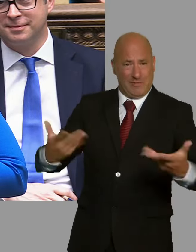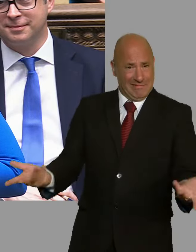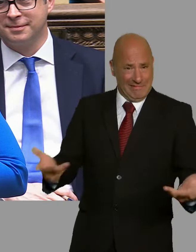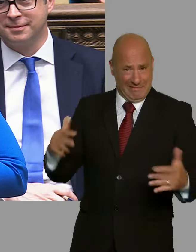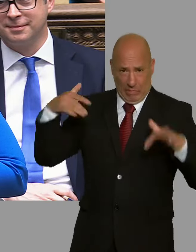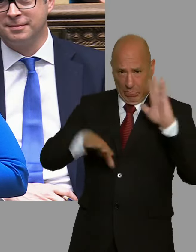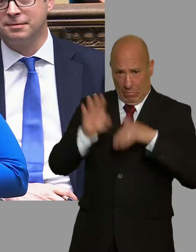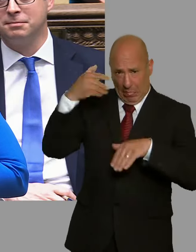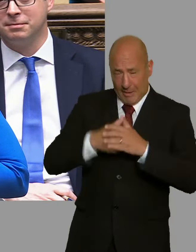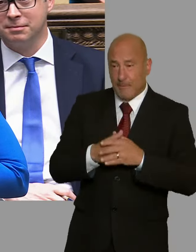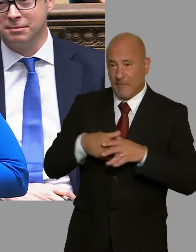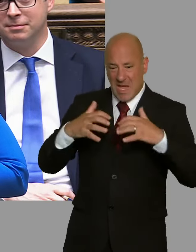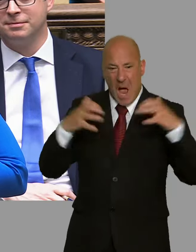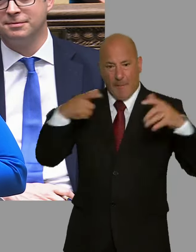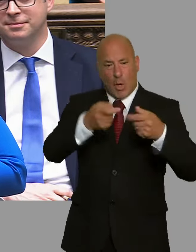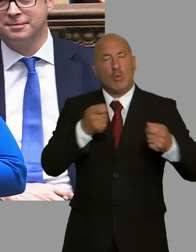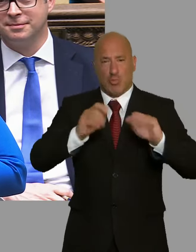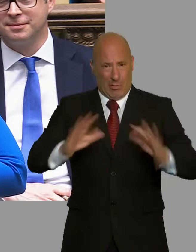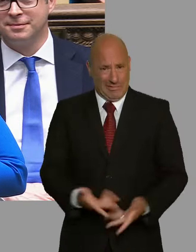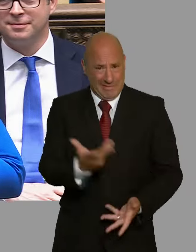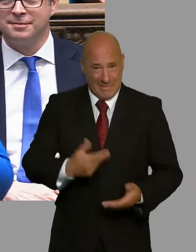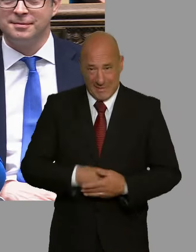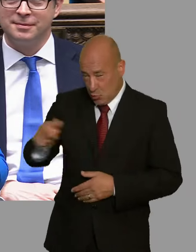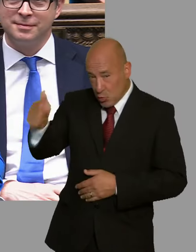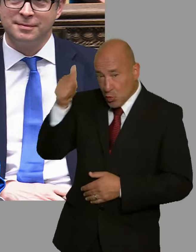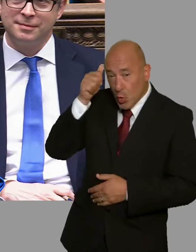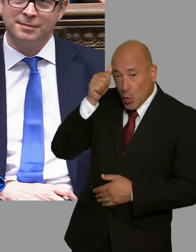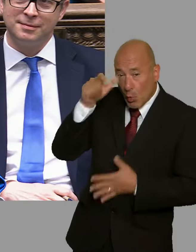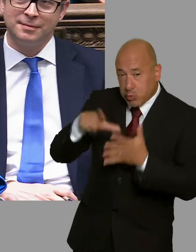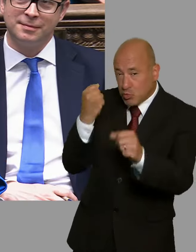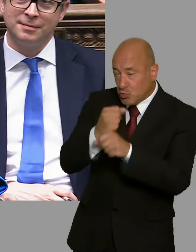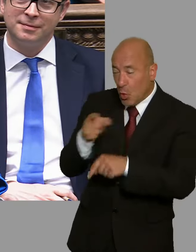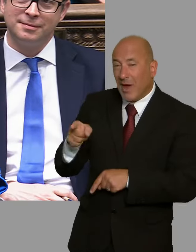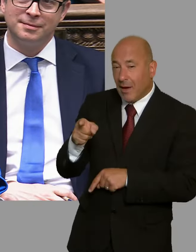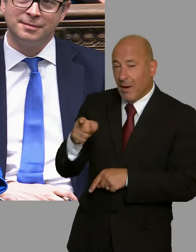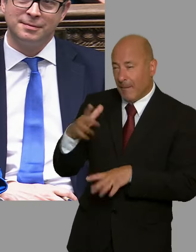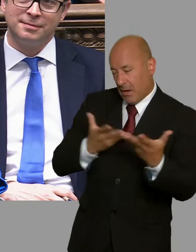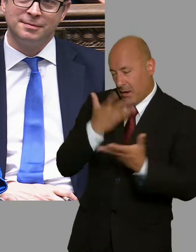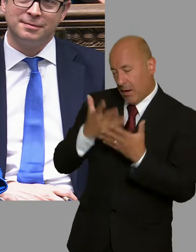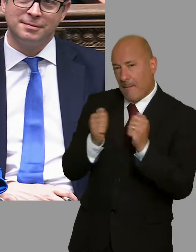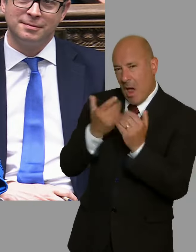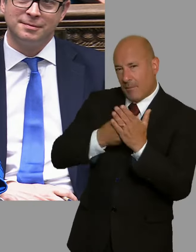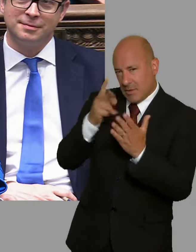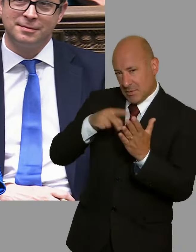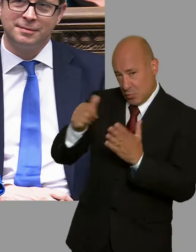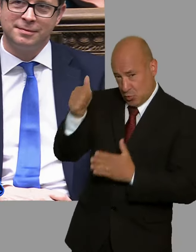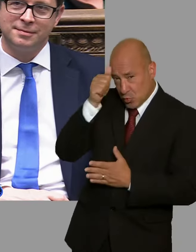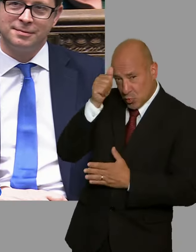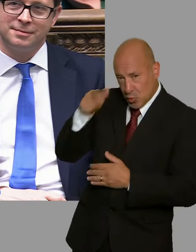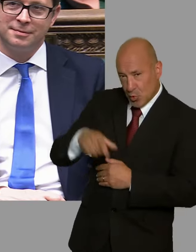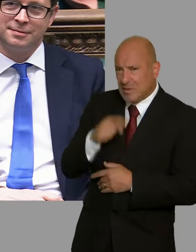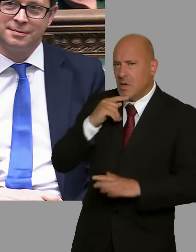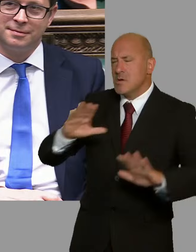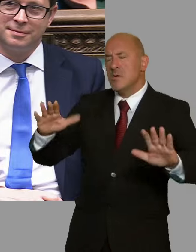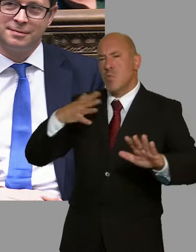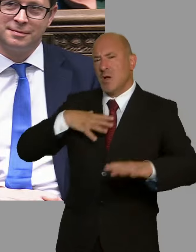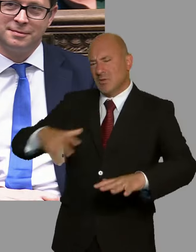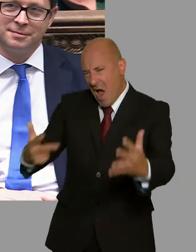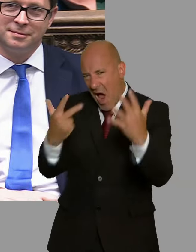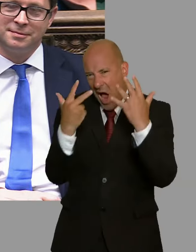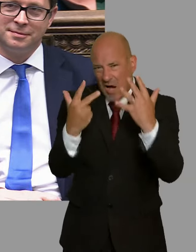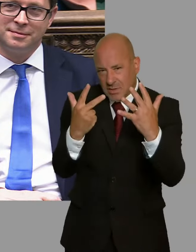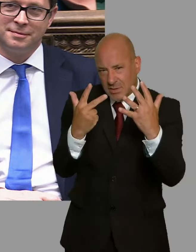tax rises, as if we haven't suffered enough. People out there are struggling. Businesses are struggling. People are losing their jobs.